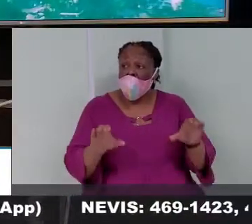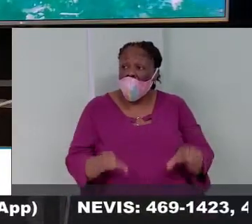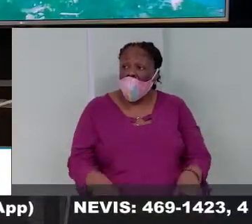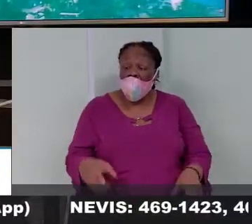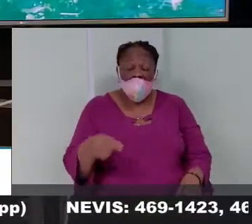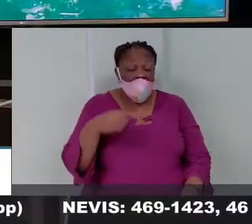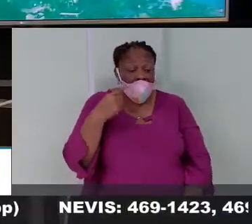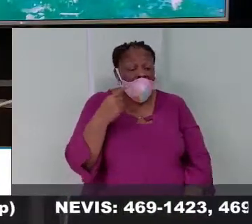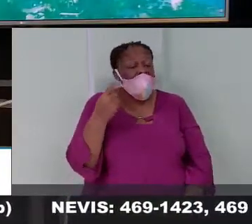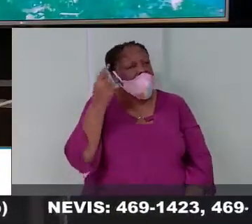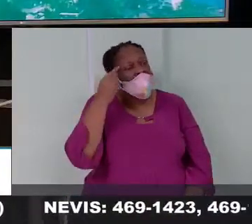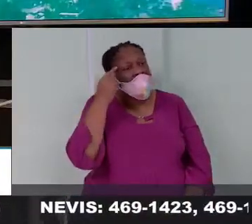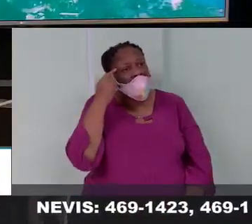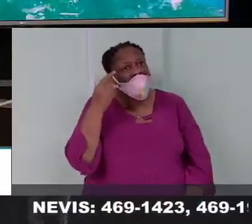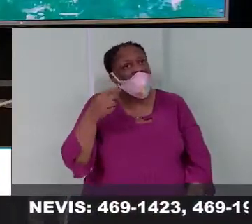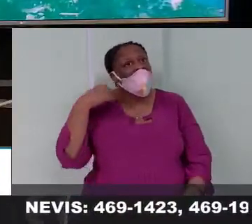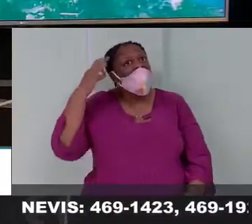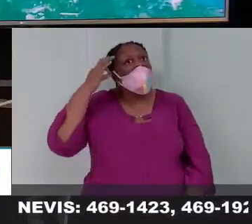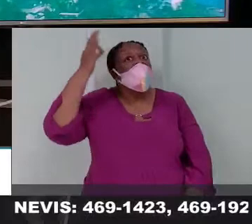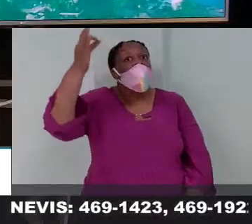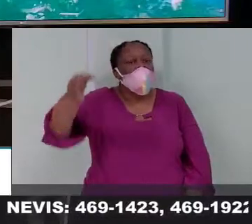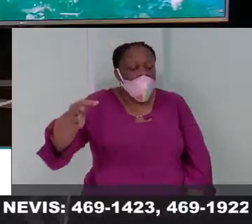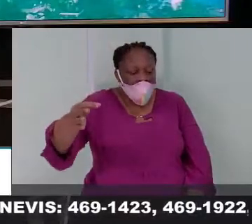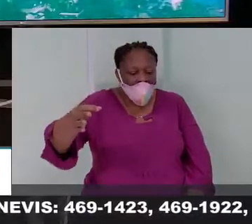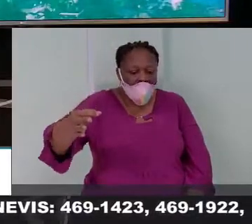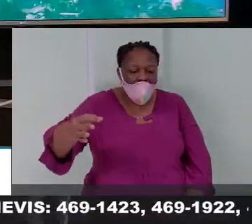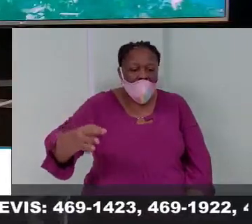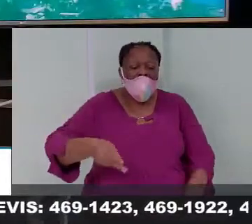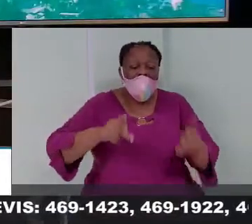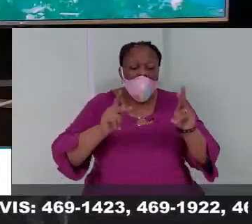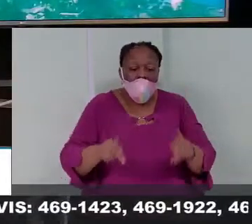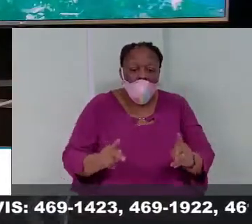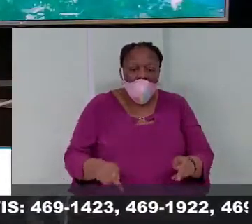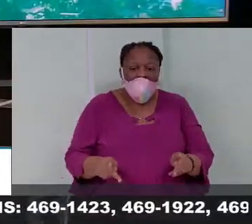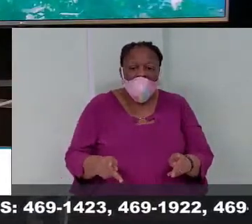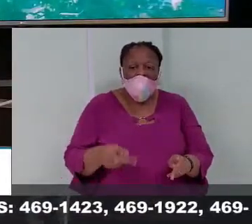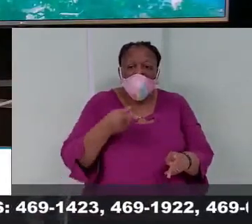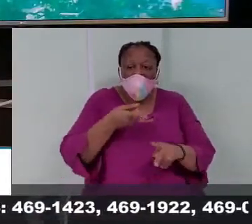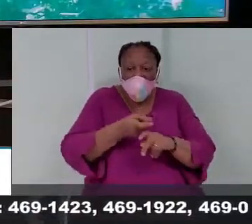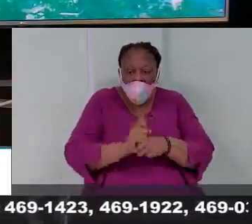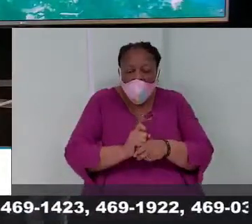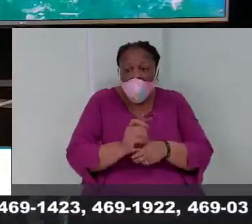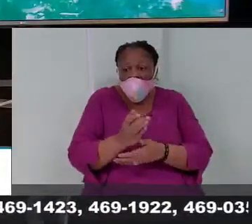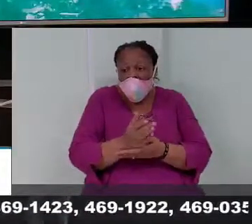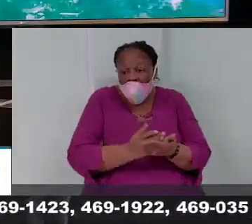be a consideration that can be recommended here in St. Kitts and Nevis.